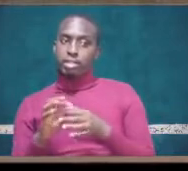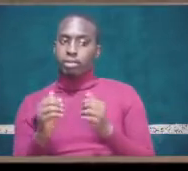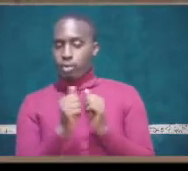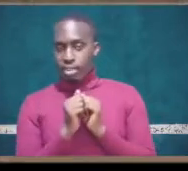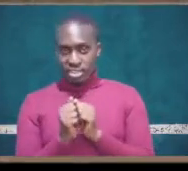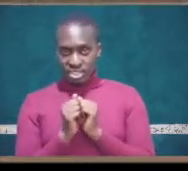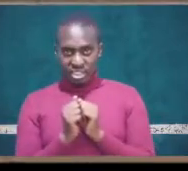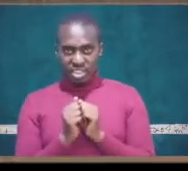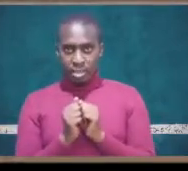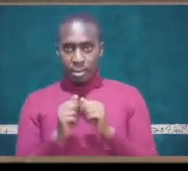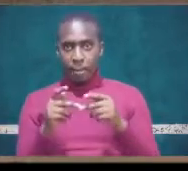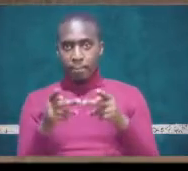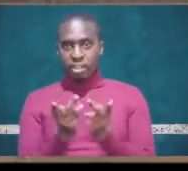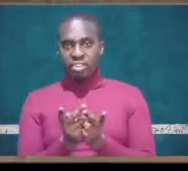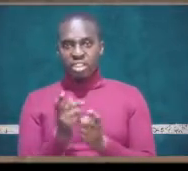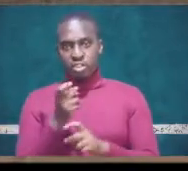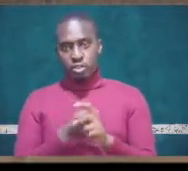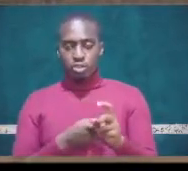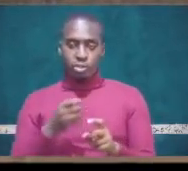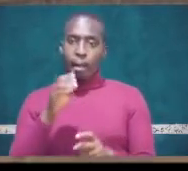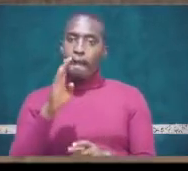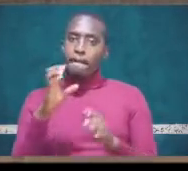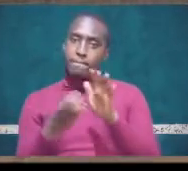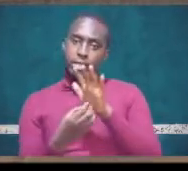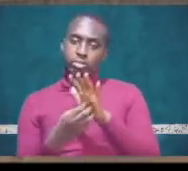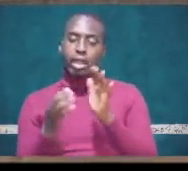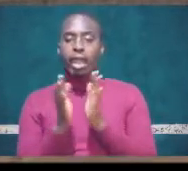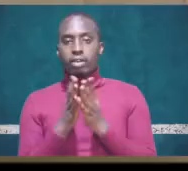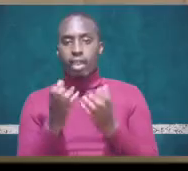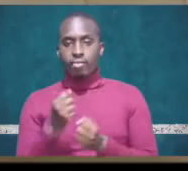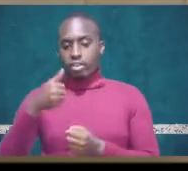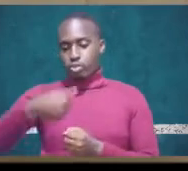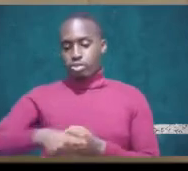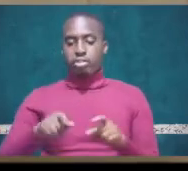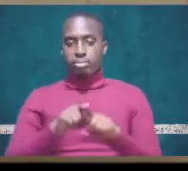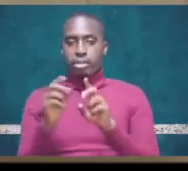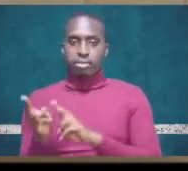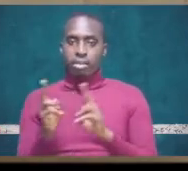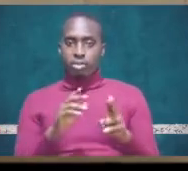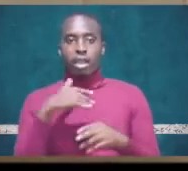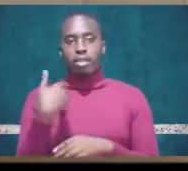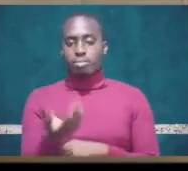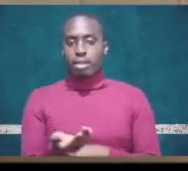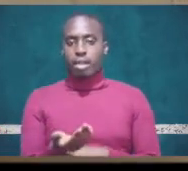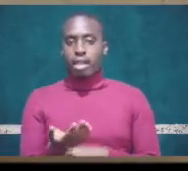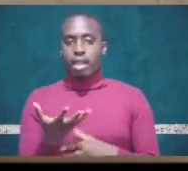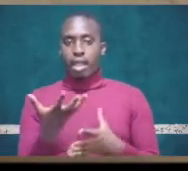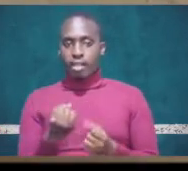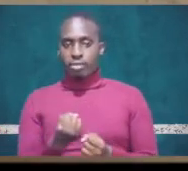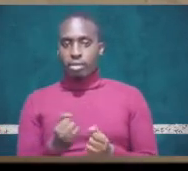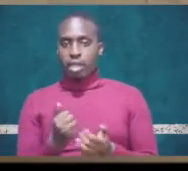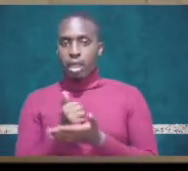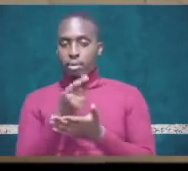the terminals of the battery, and then after I have the switch as usual. Then, with the help of